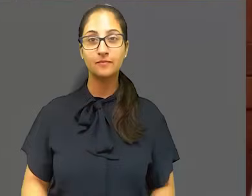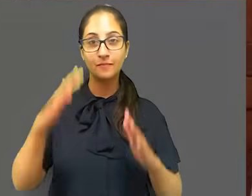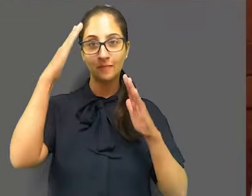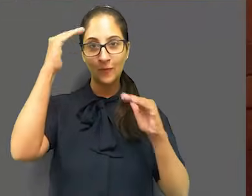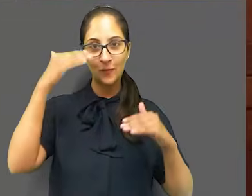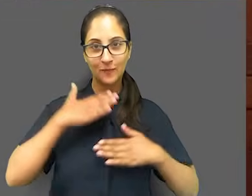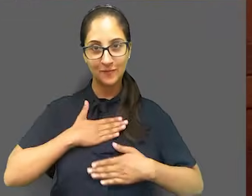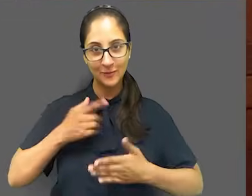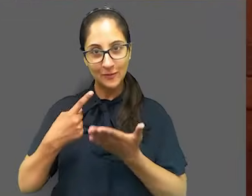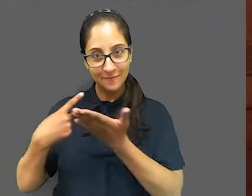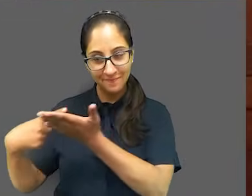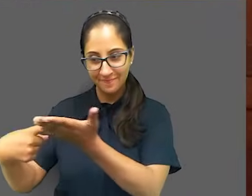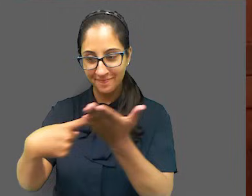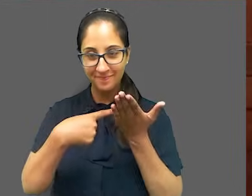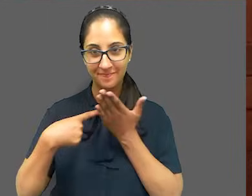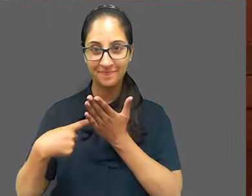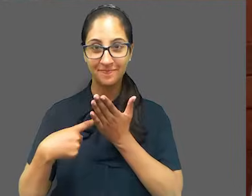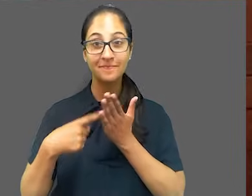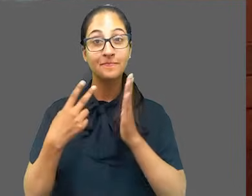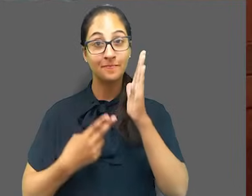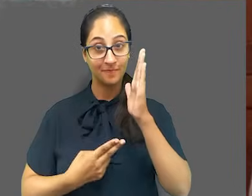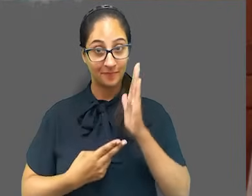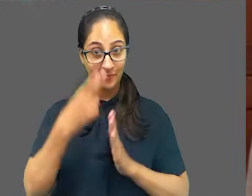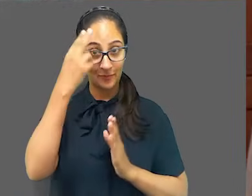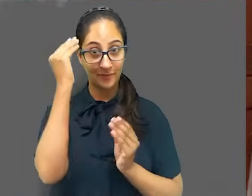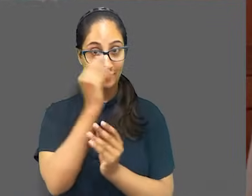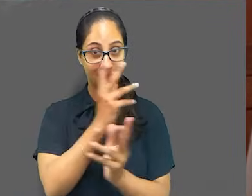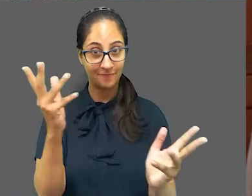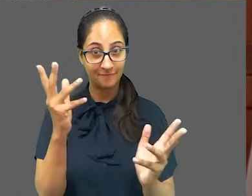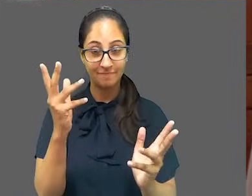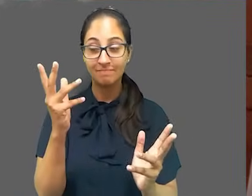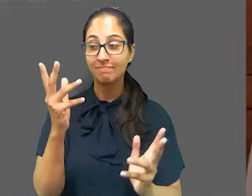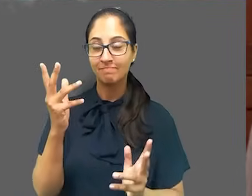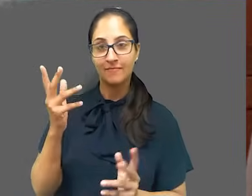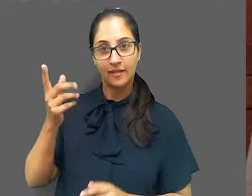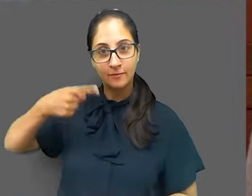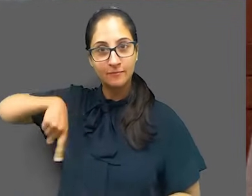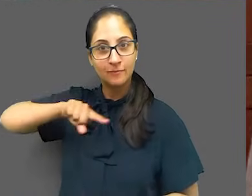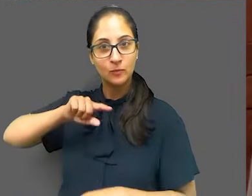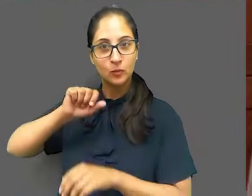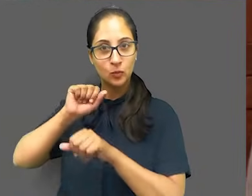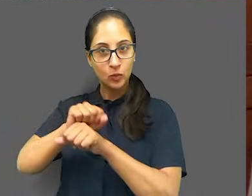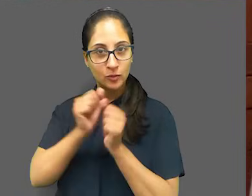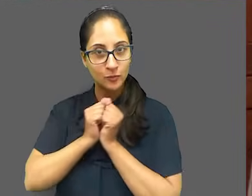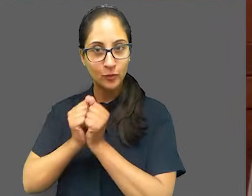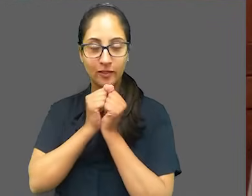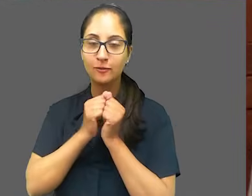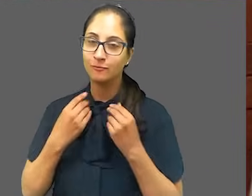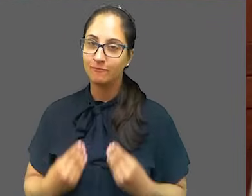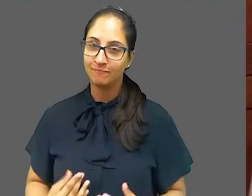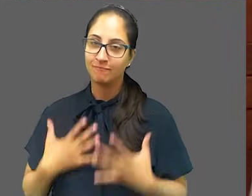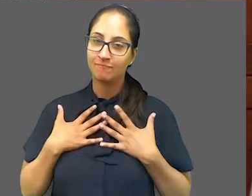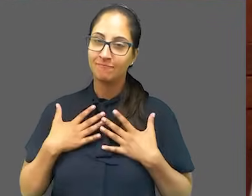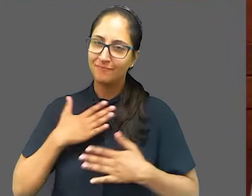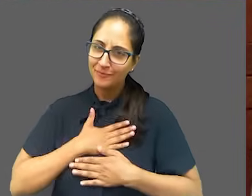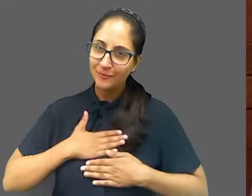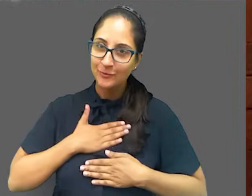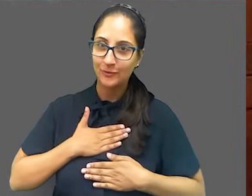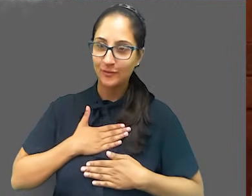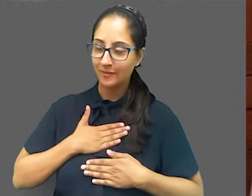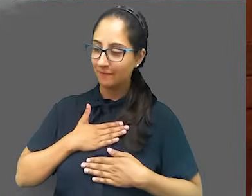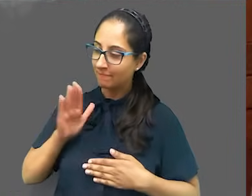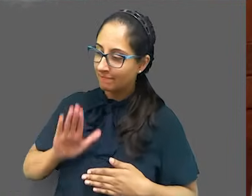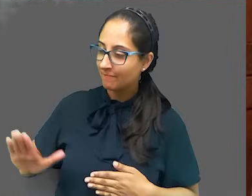I hope you enjoyed this segment of today's program. Truthfully, I can say that it is inspiring to work with these individuals whom I call